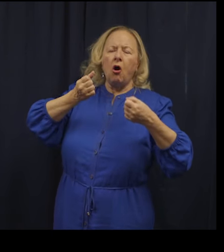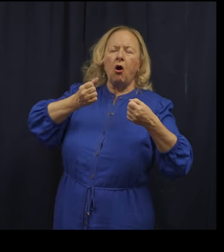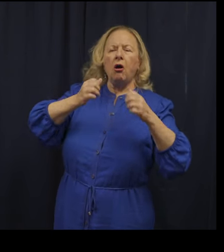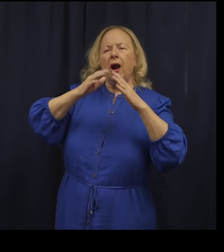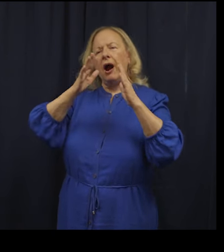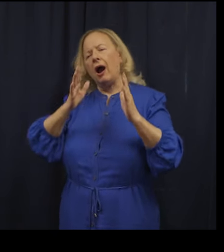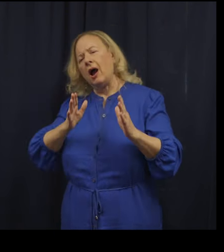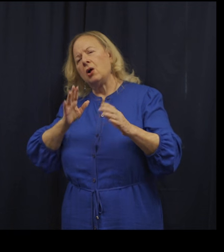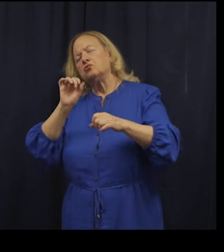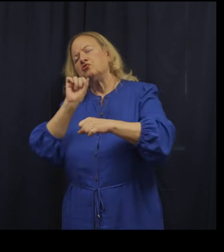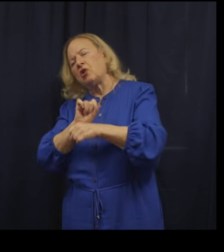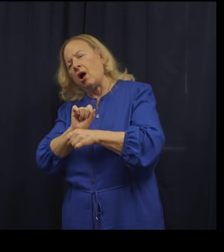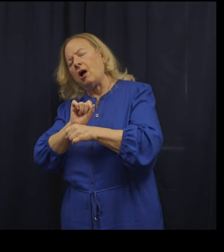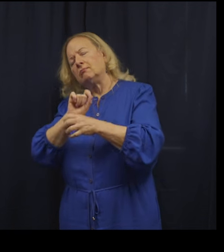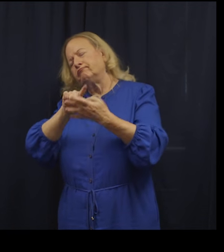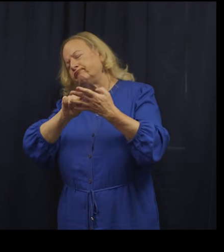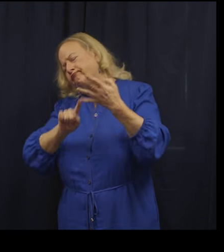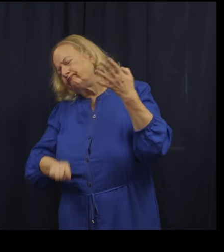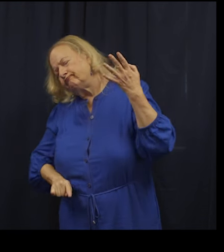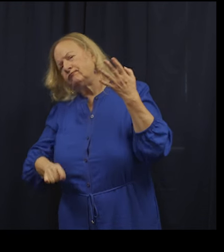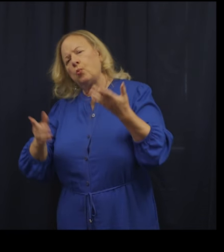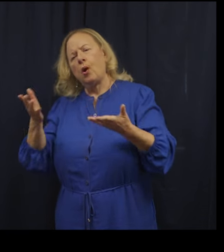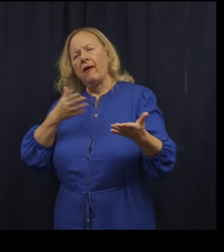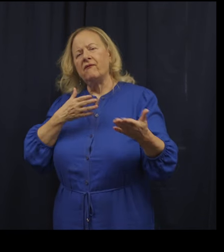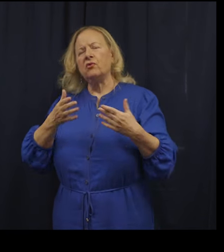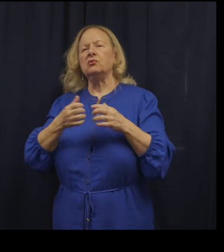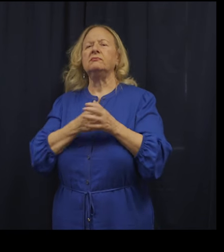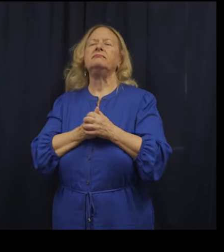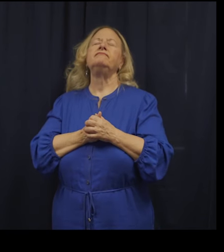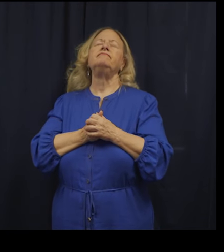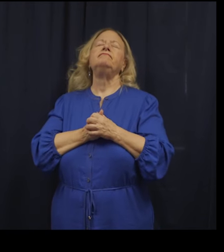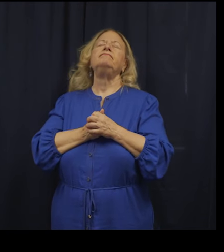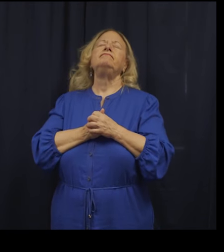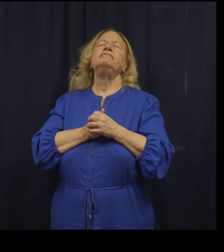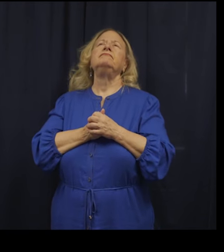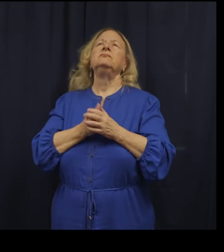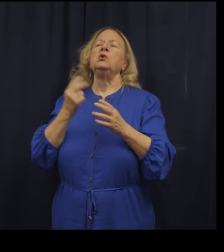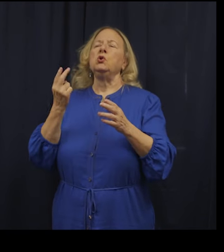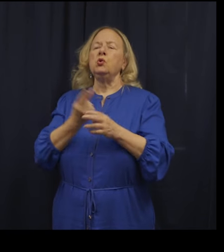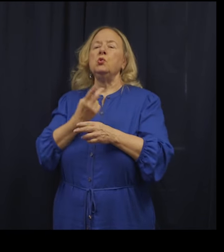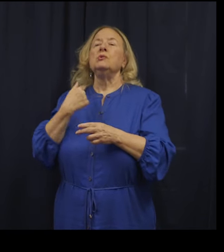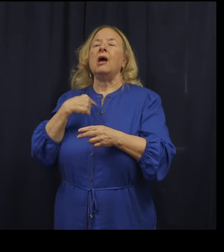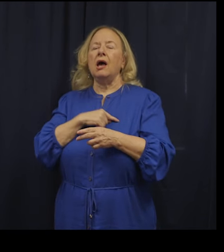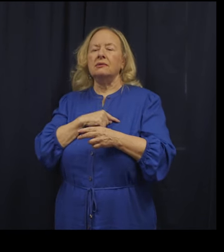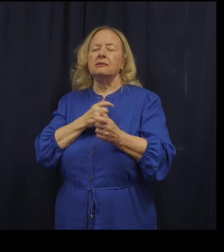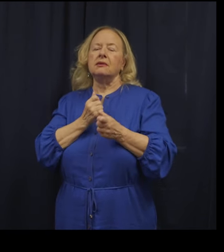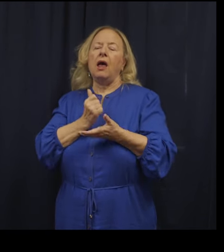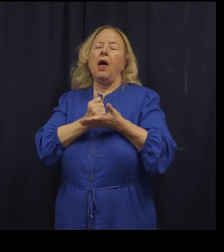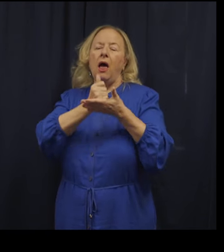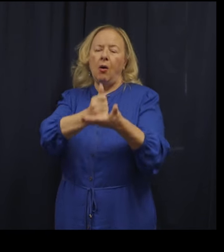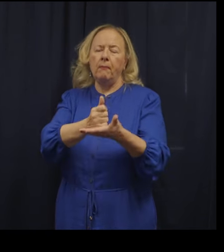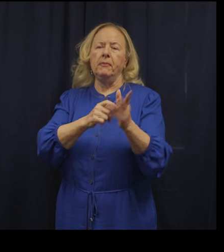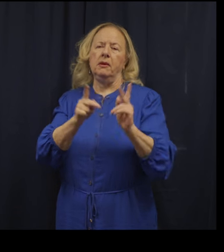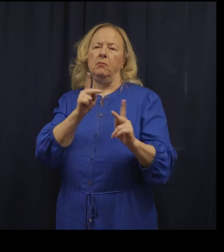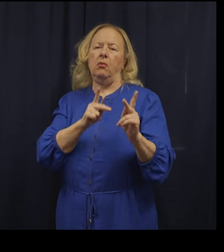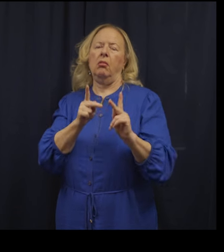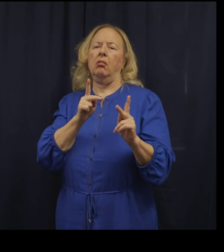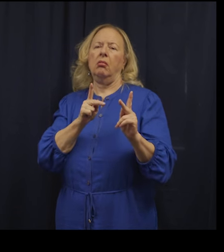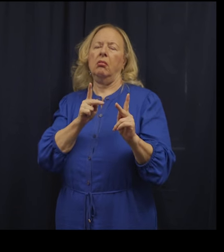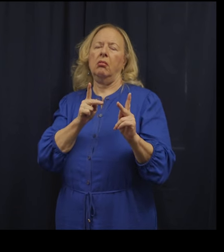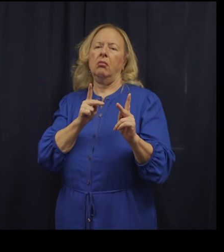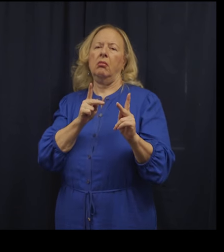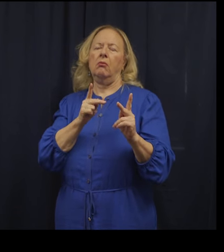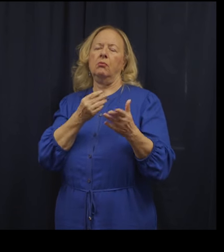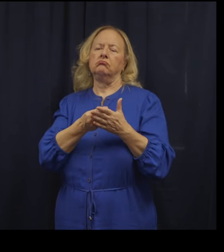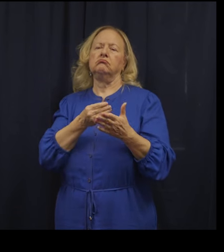a house, a job, whatever it may be. Father, use us to help meet those financial needs.